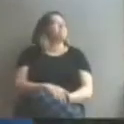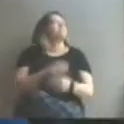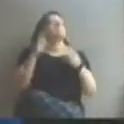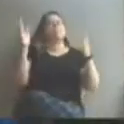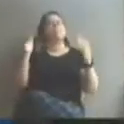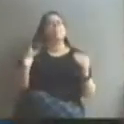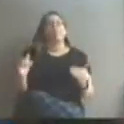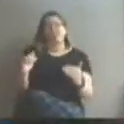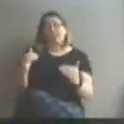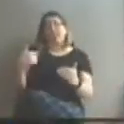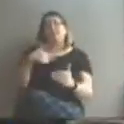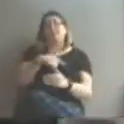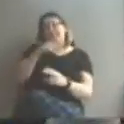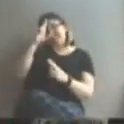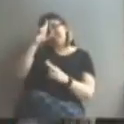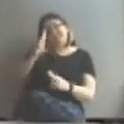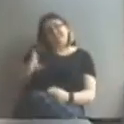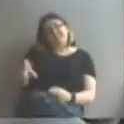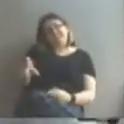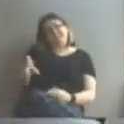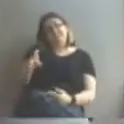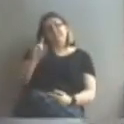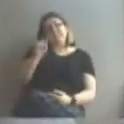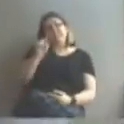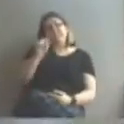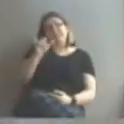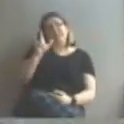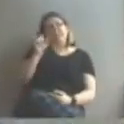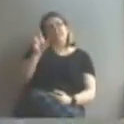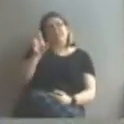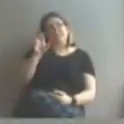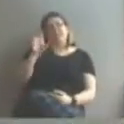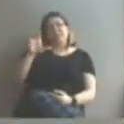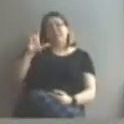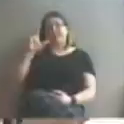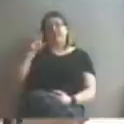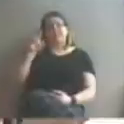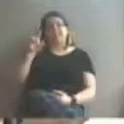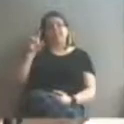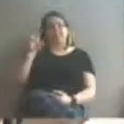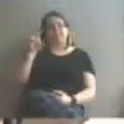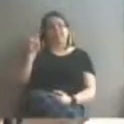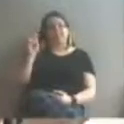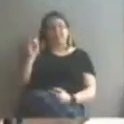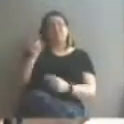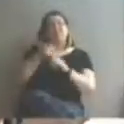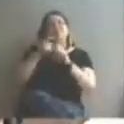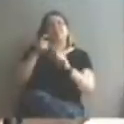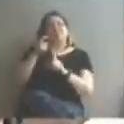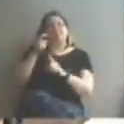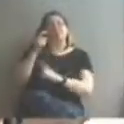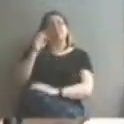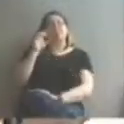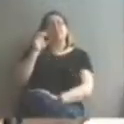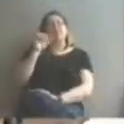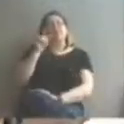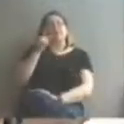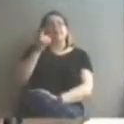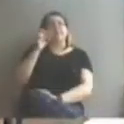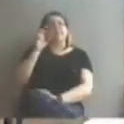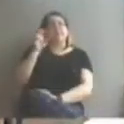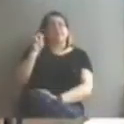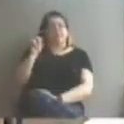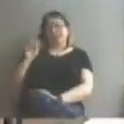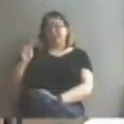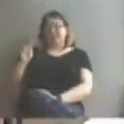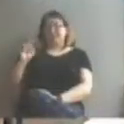We have the honor of recognizing Taylor Clements, a teacher at Atherton High School, Mandy Radnauer, a